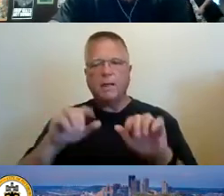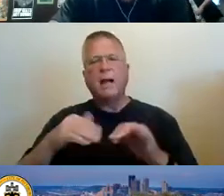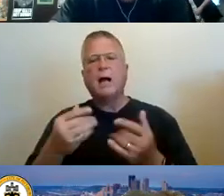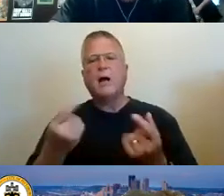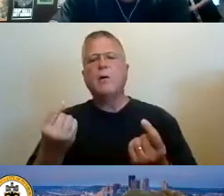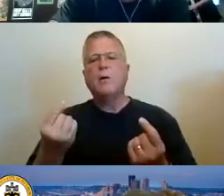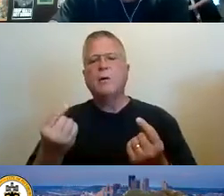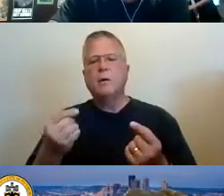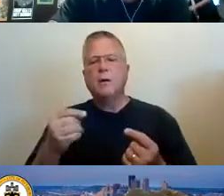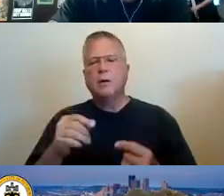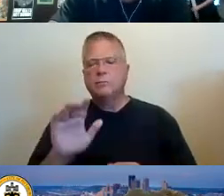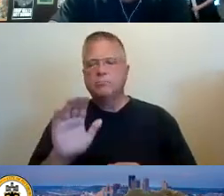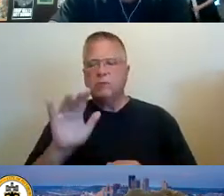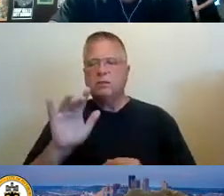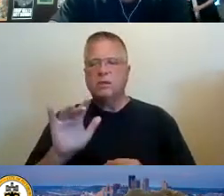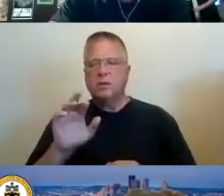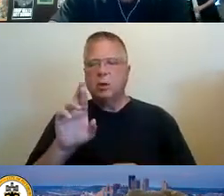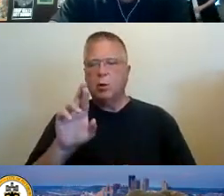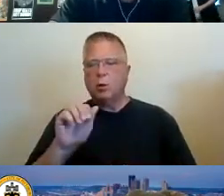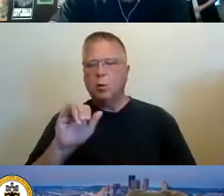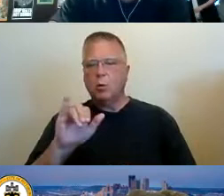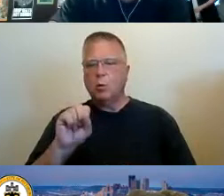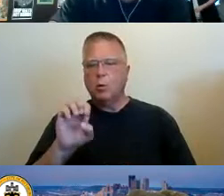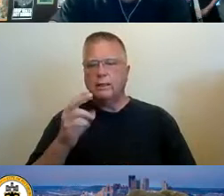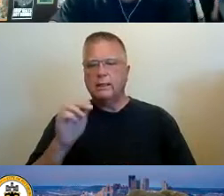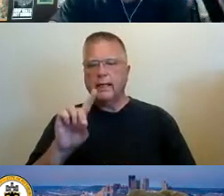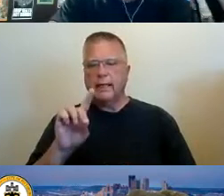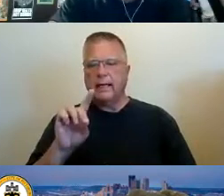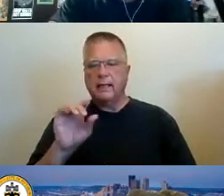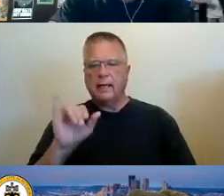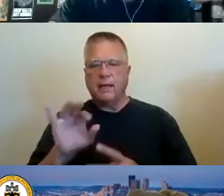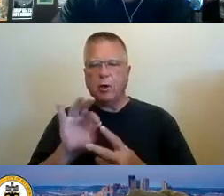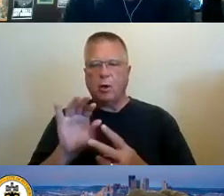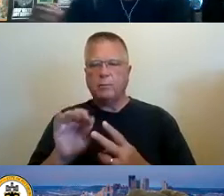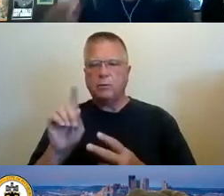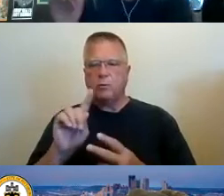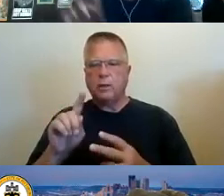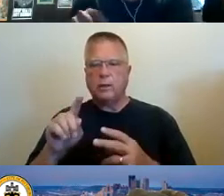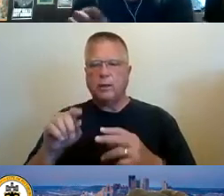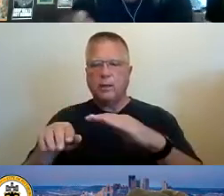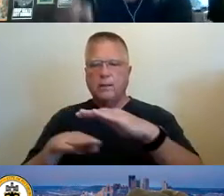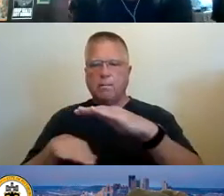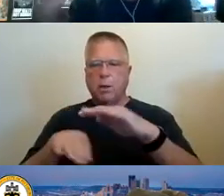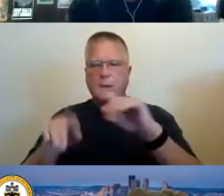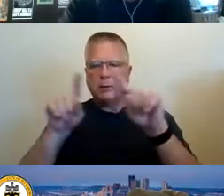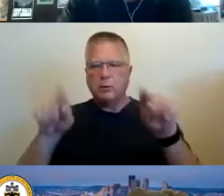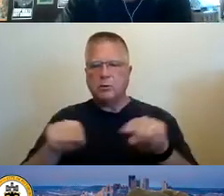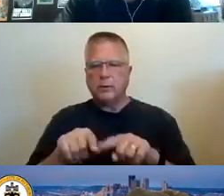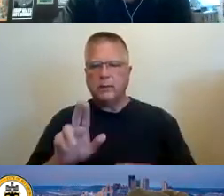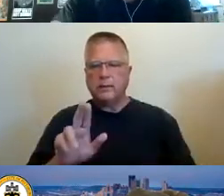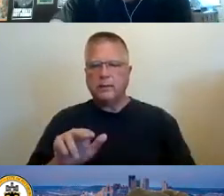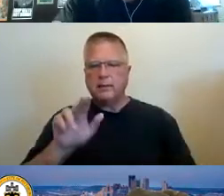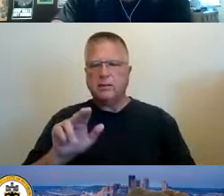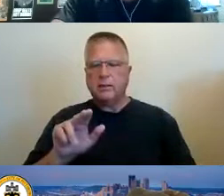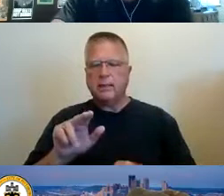use the raise hand option, which is going to be at the bottom of your screen. Once I see that you click on that and that your name is up,